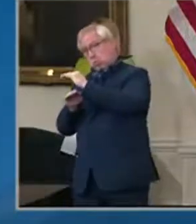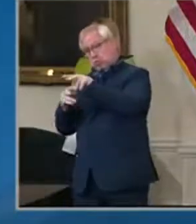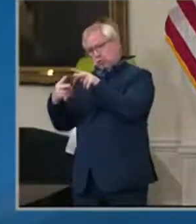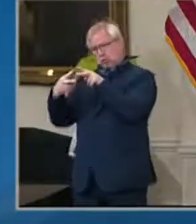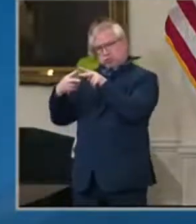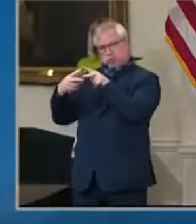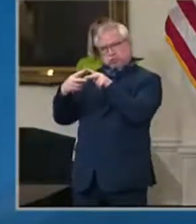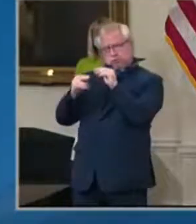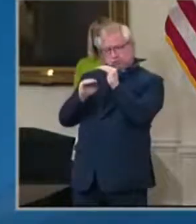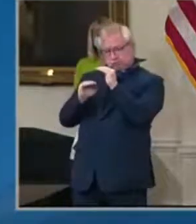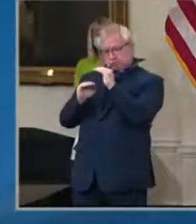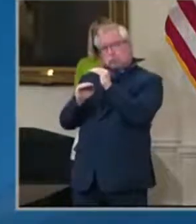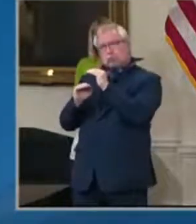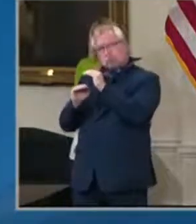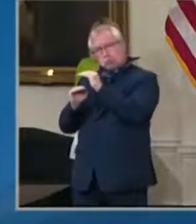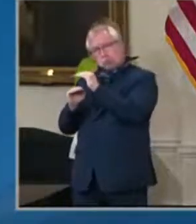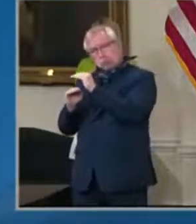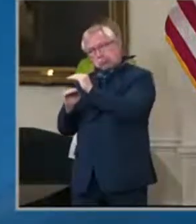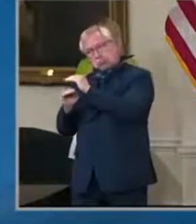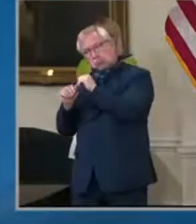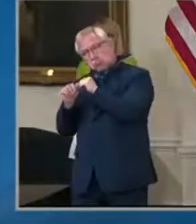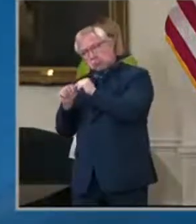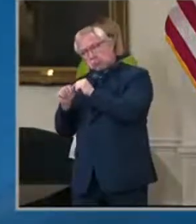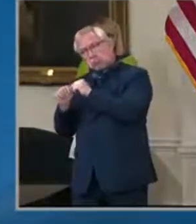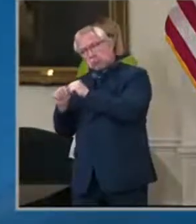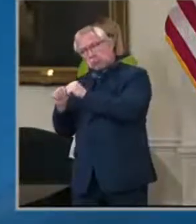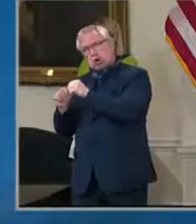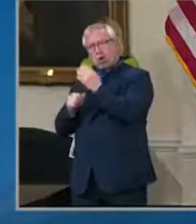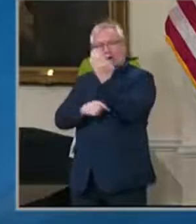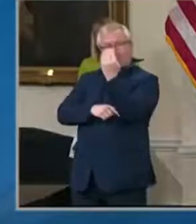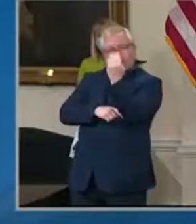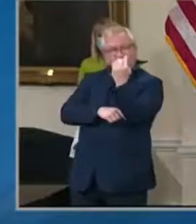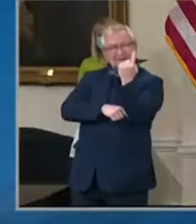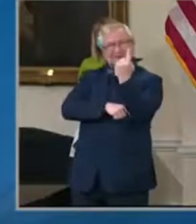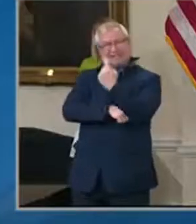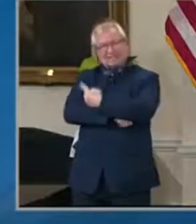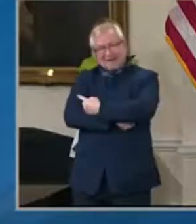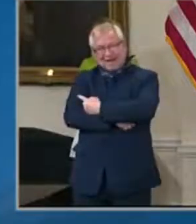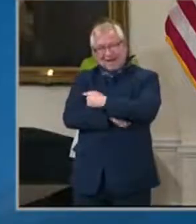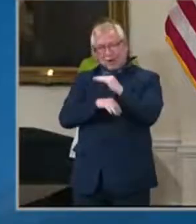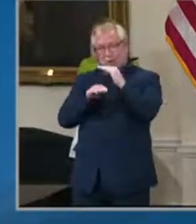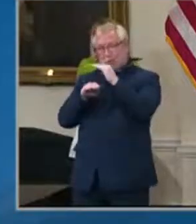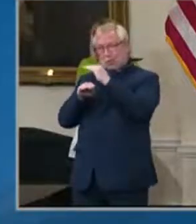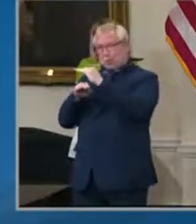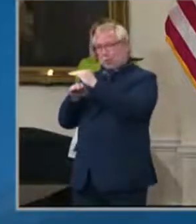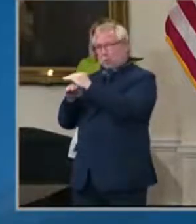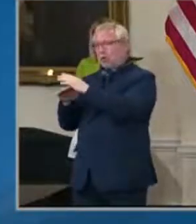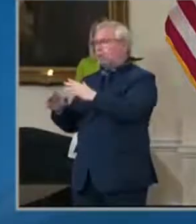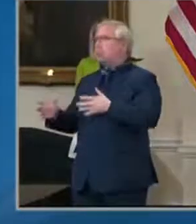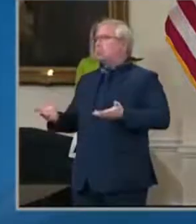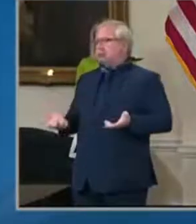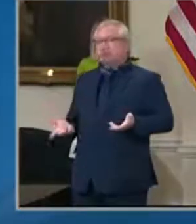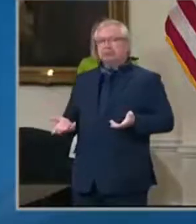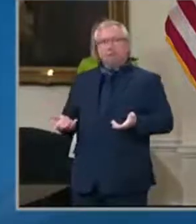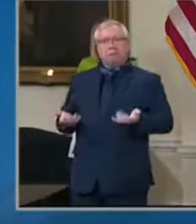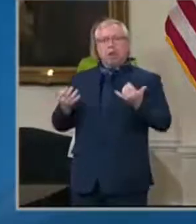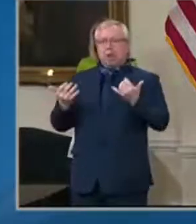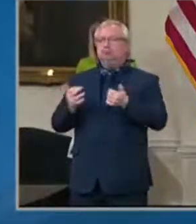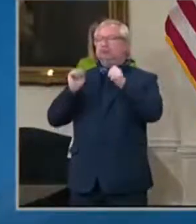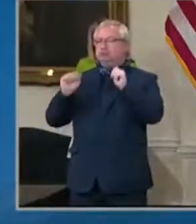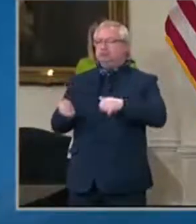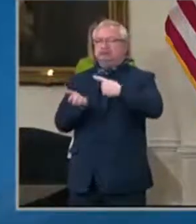consistent plateauing of those metrics, that can put us in a position to consider lifting the stay-at-home